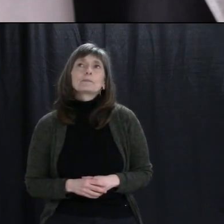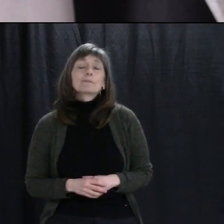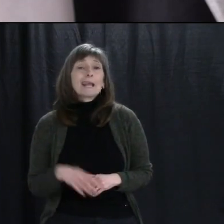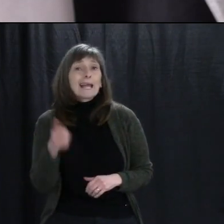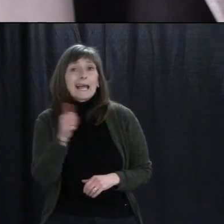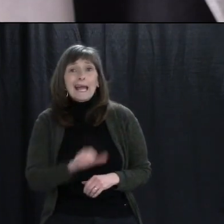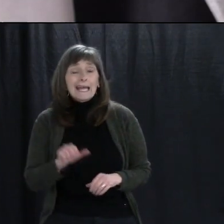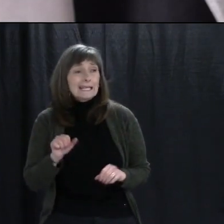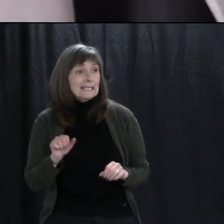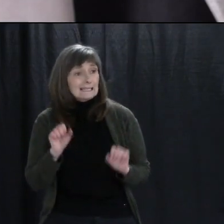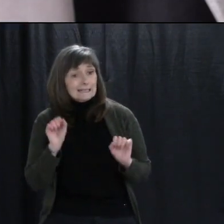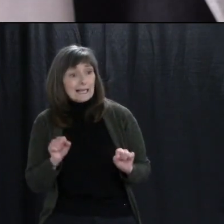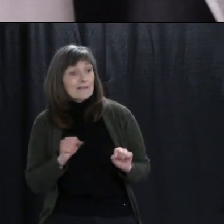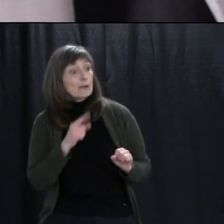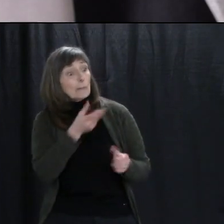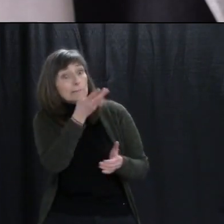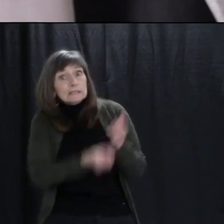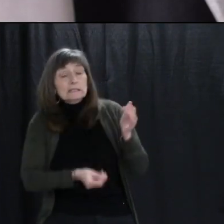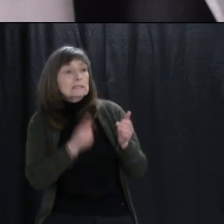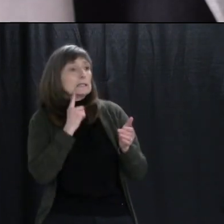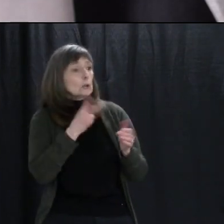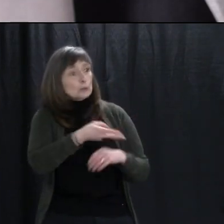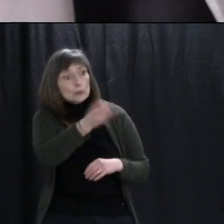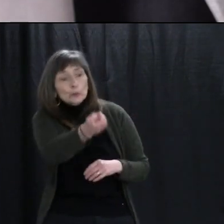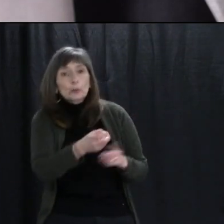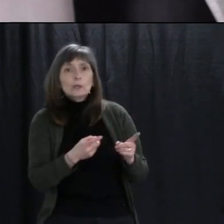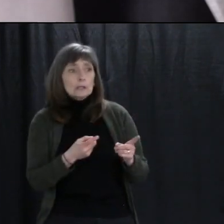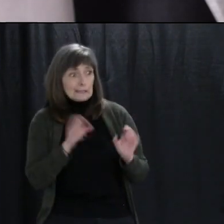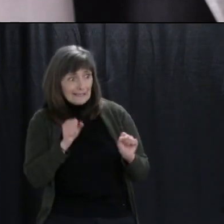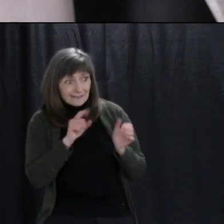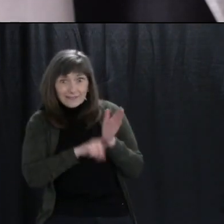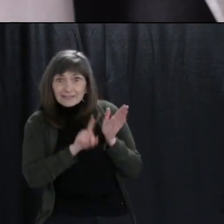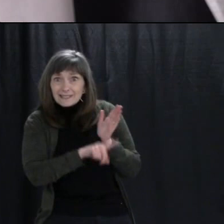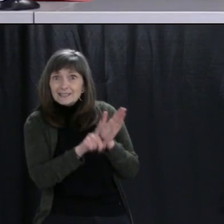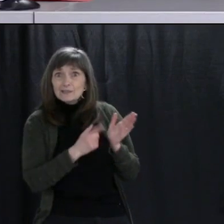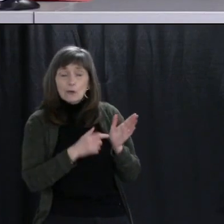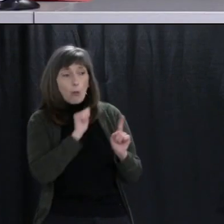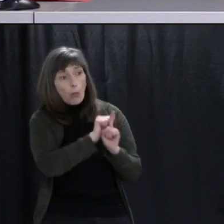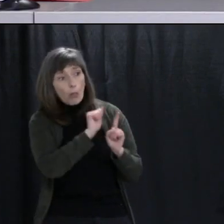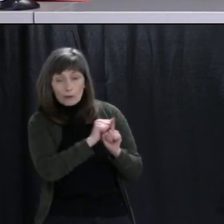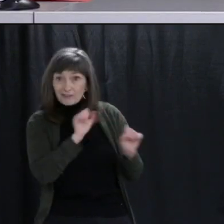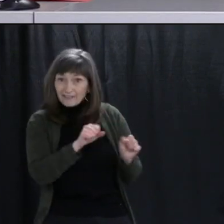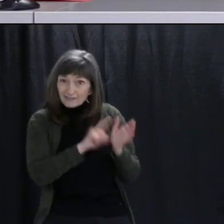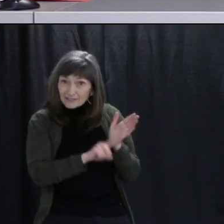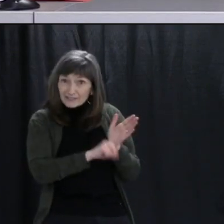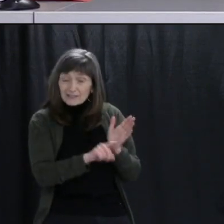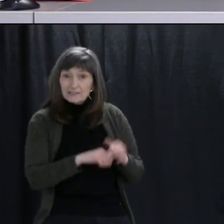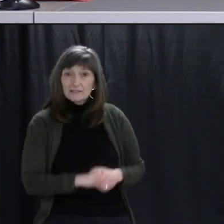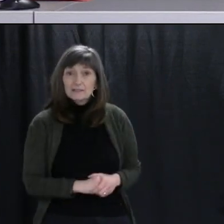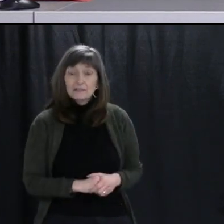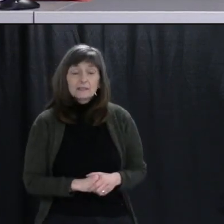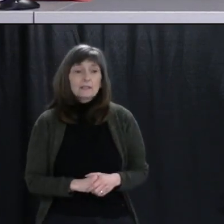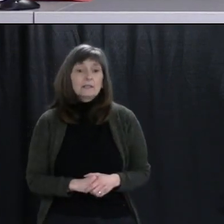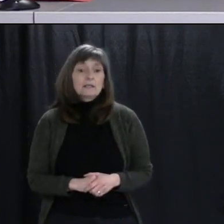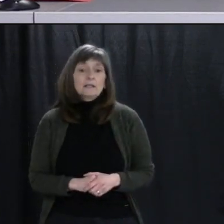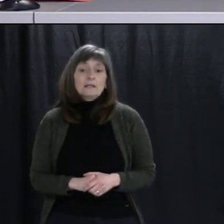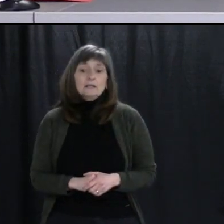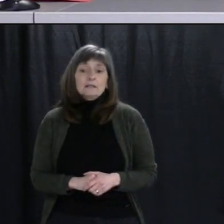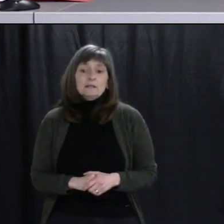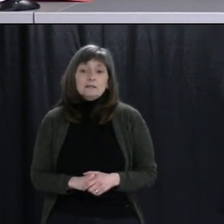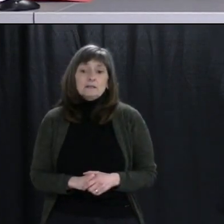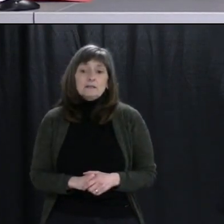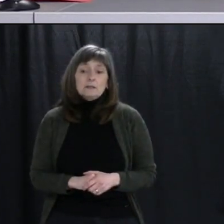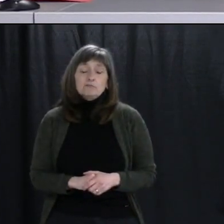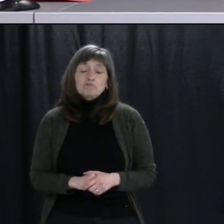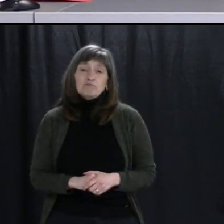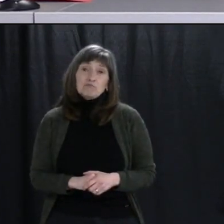legal repercussions to some of these, disappearing orders or fake orders? I mean, certainly that would be